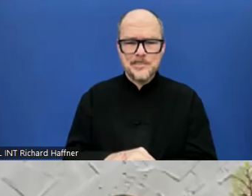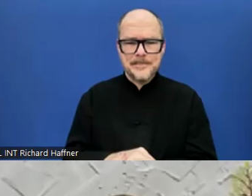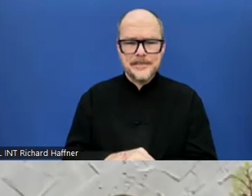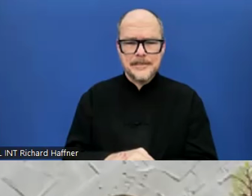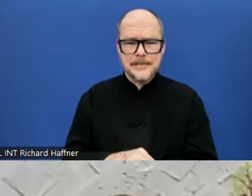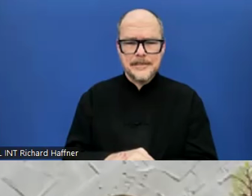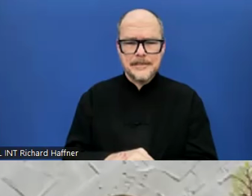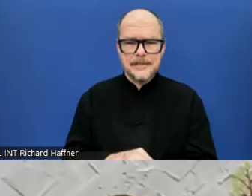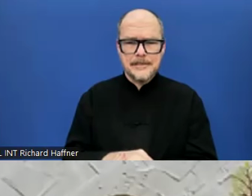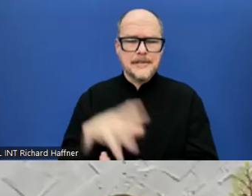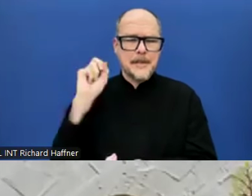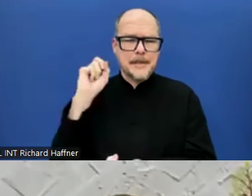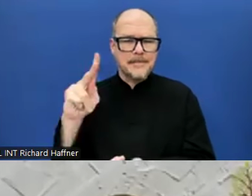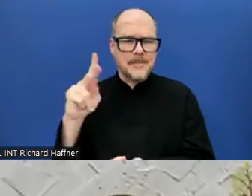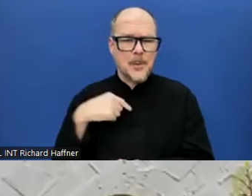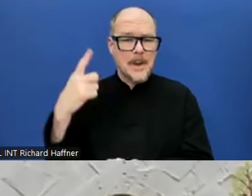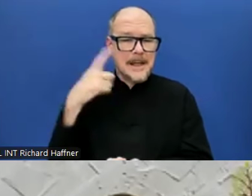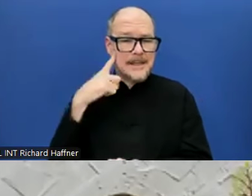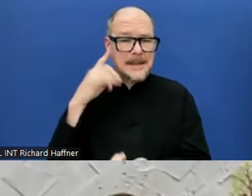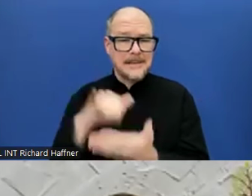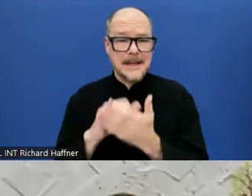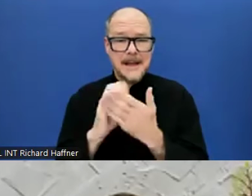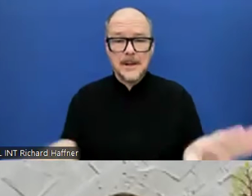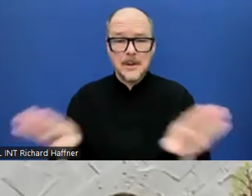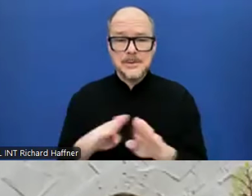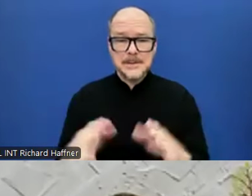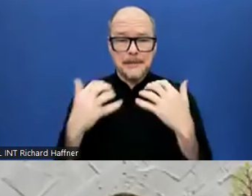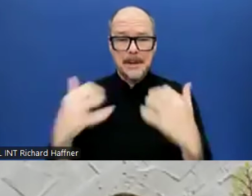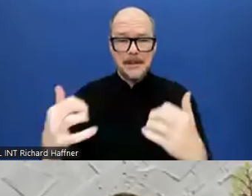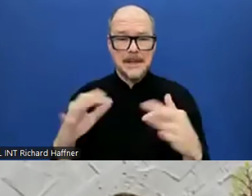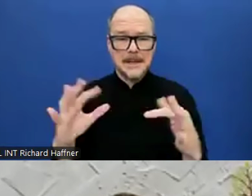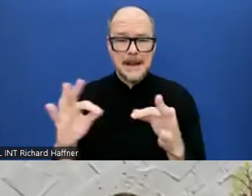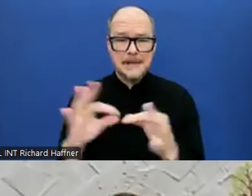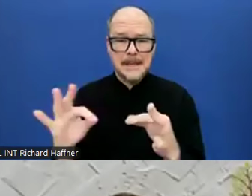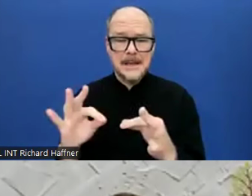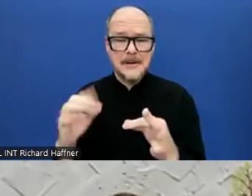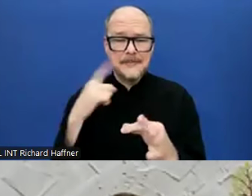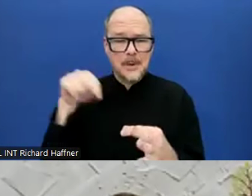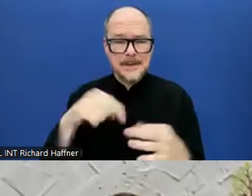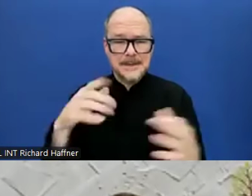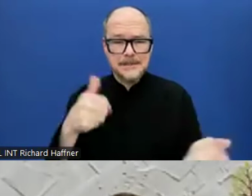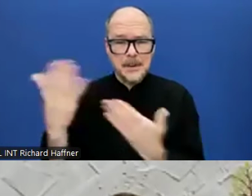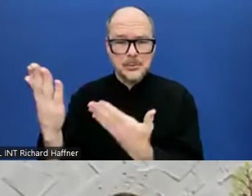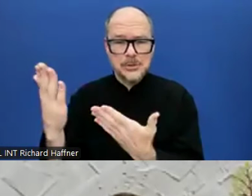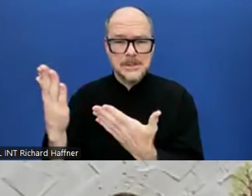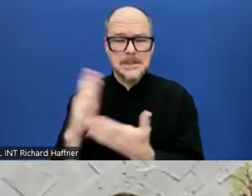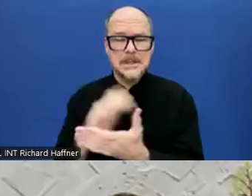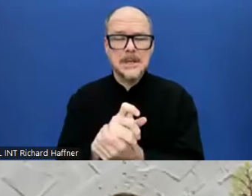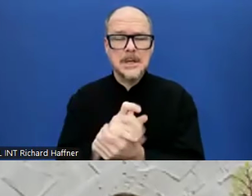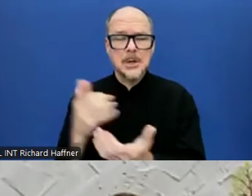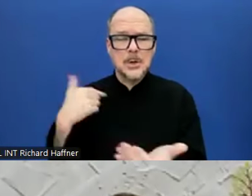Okay, so I think that would complete public comment on this motion. We